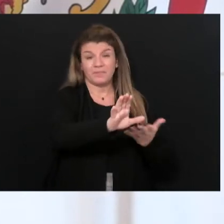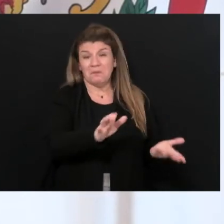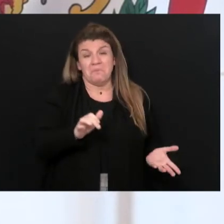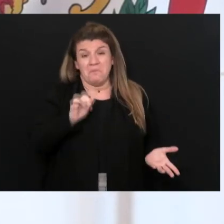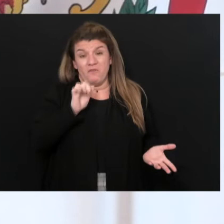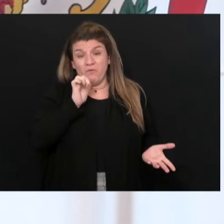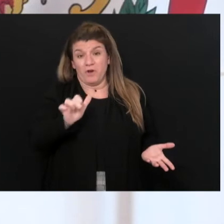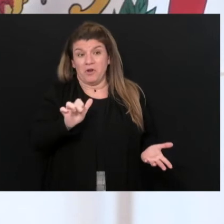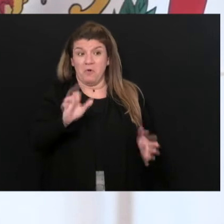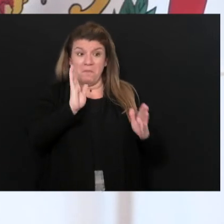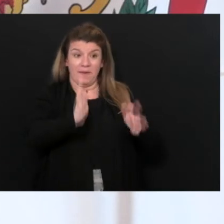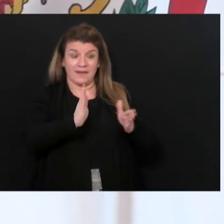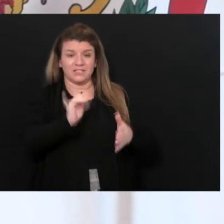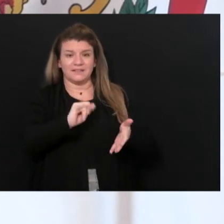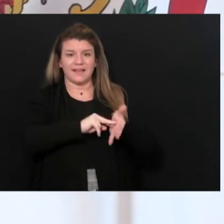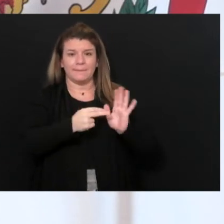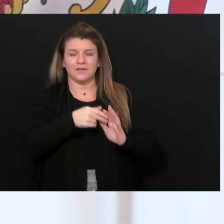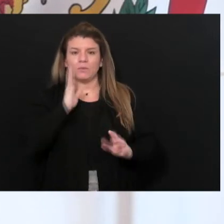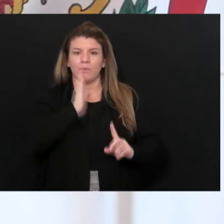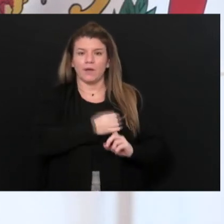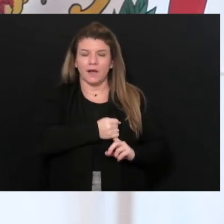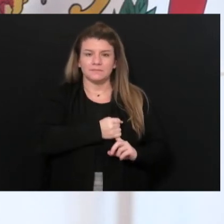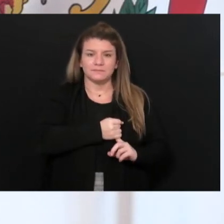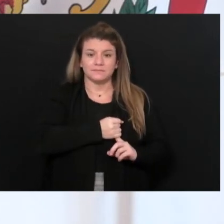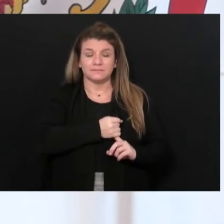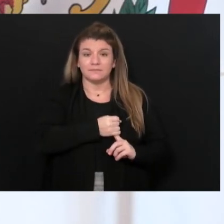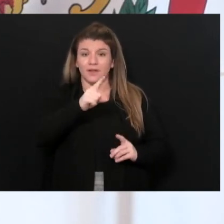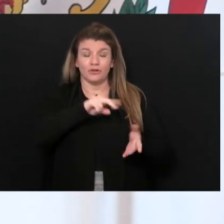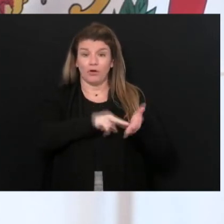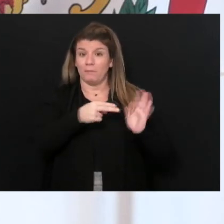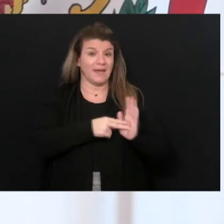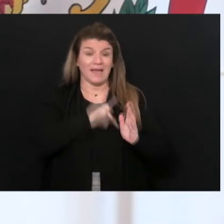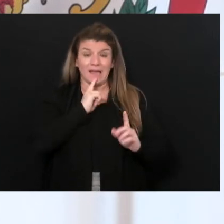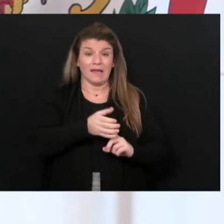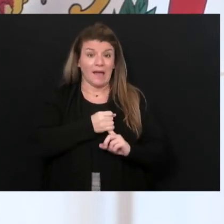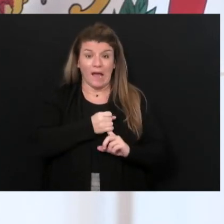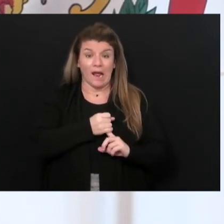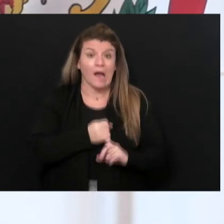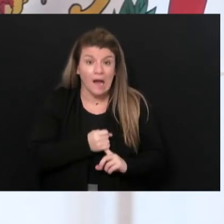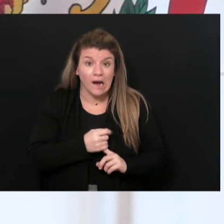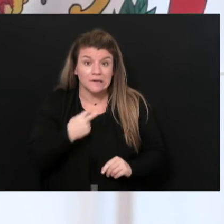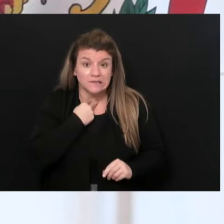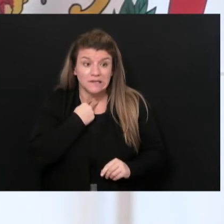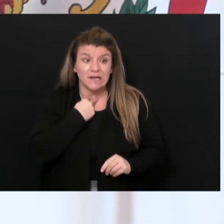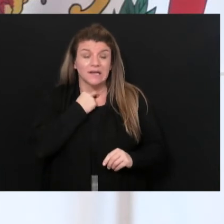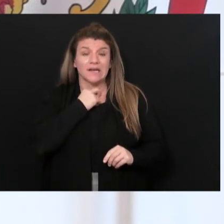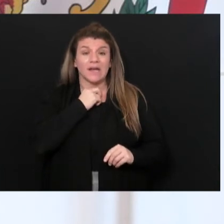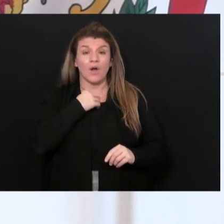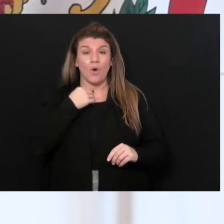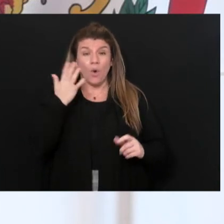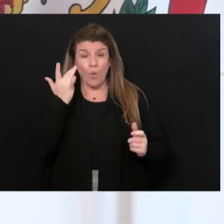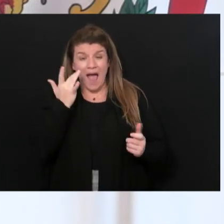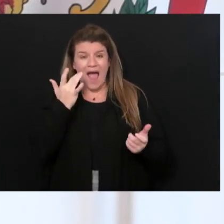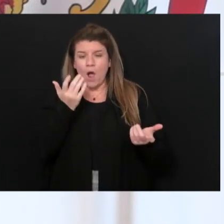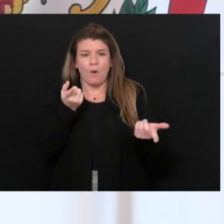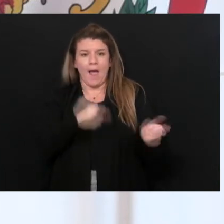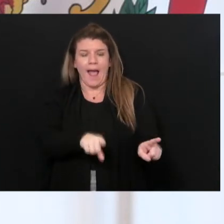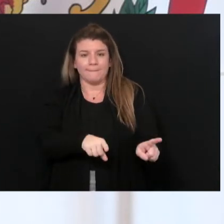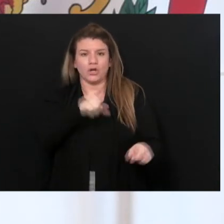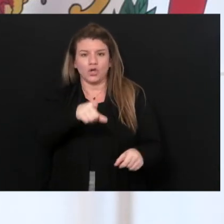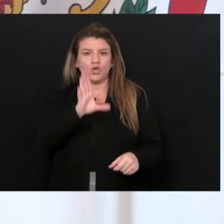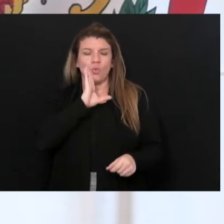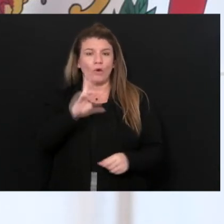to really get caught. And you talk about our butt in a ringer, we're going to really get caught and everything, because what's going to happen is you're